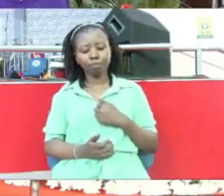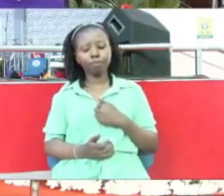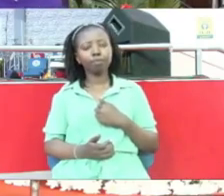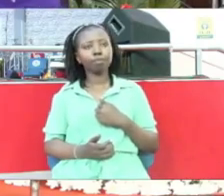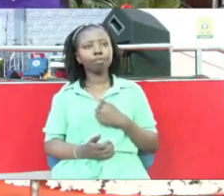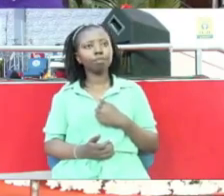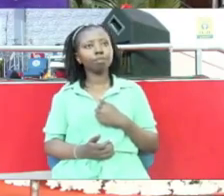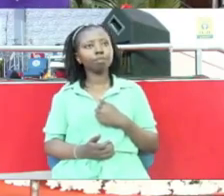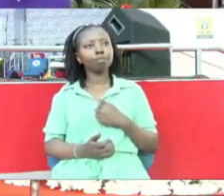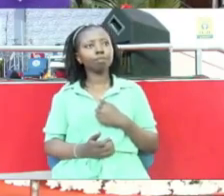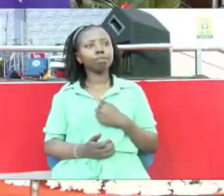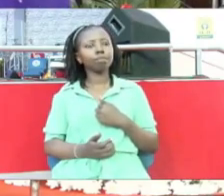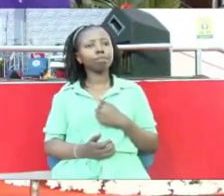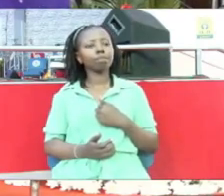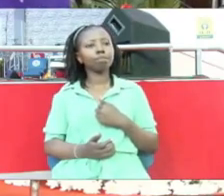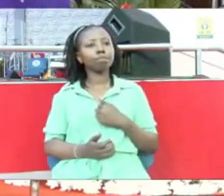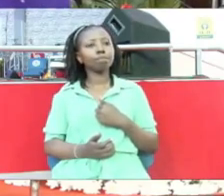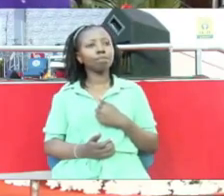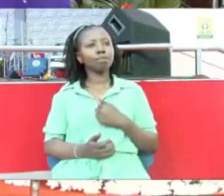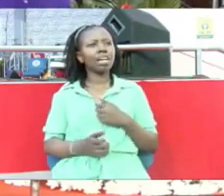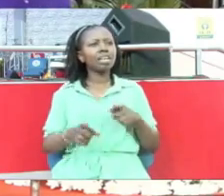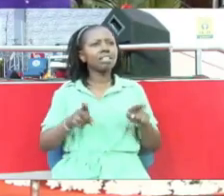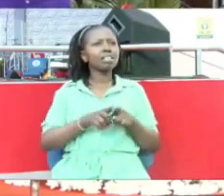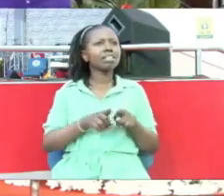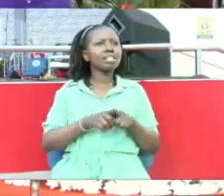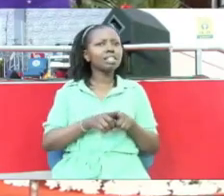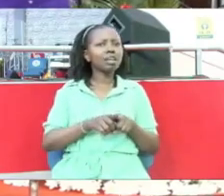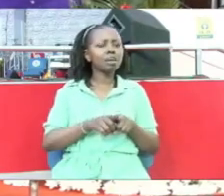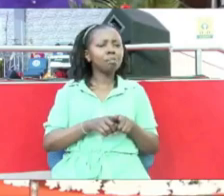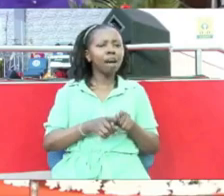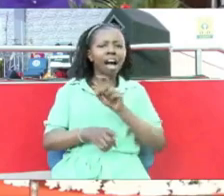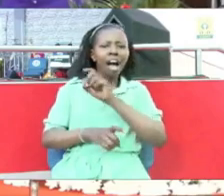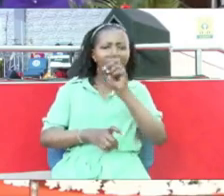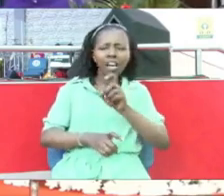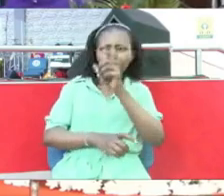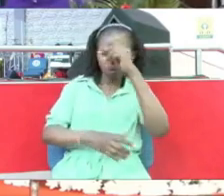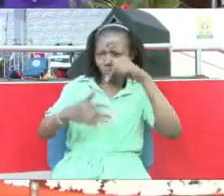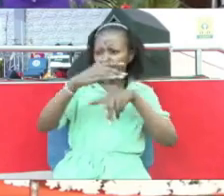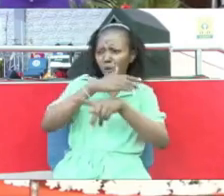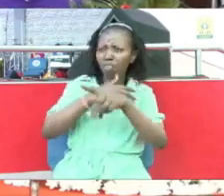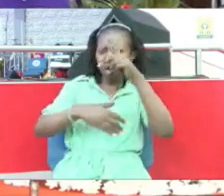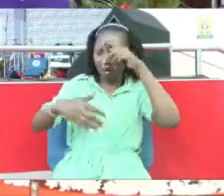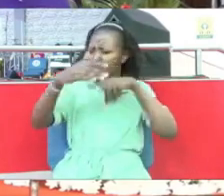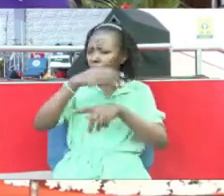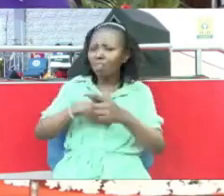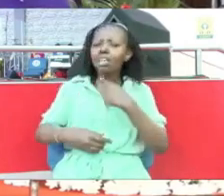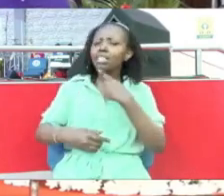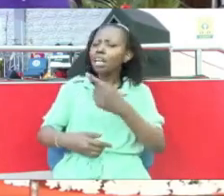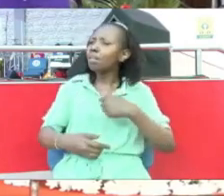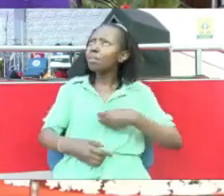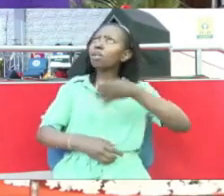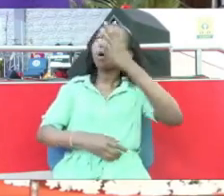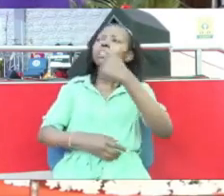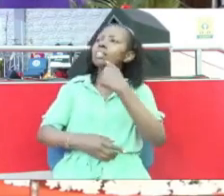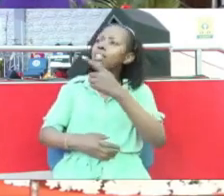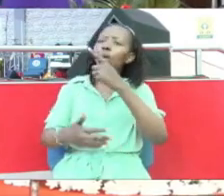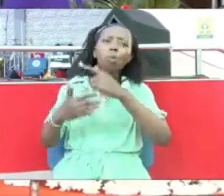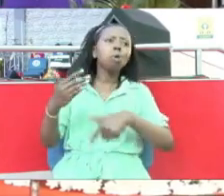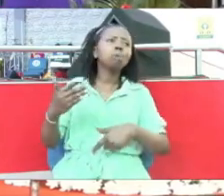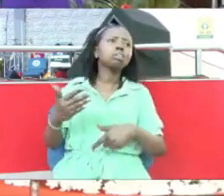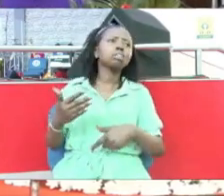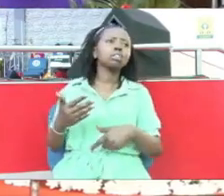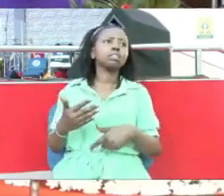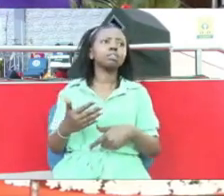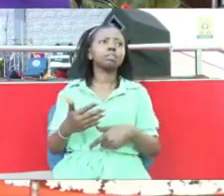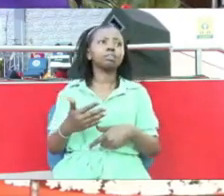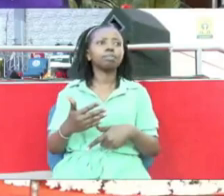Mungu anasema juu yangu. We get to them and they are like, you know what, nabii niambie Mungu anasema nini. We always tell the